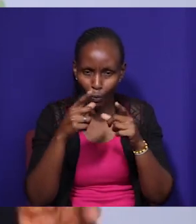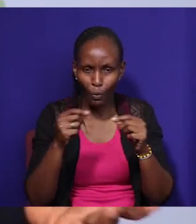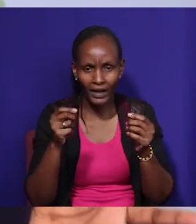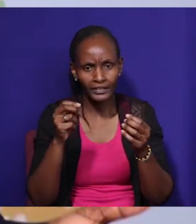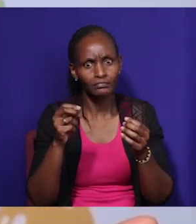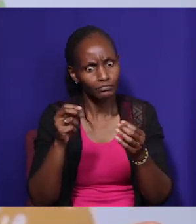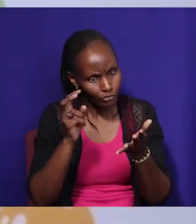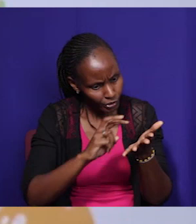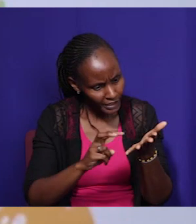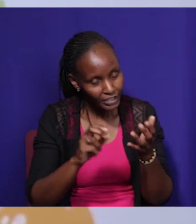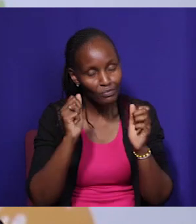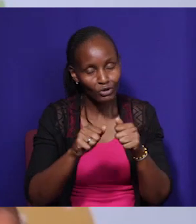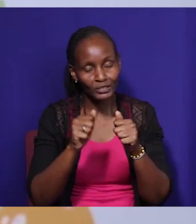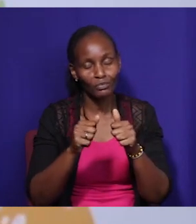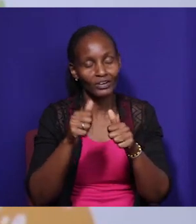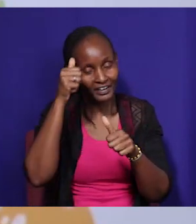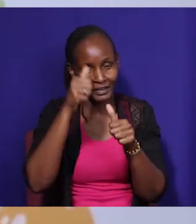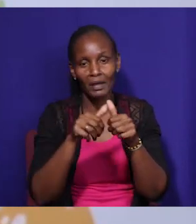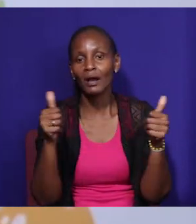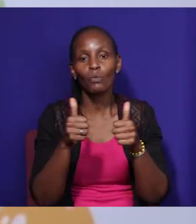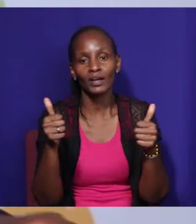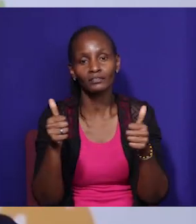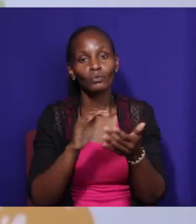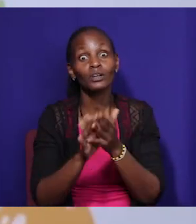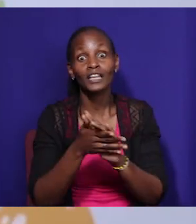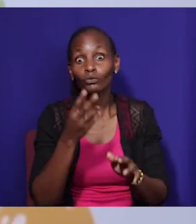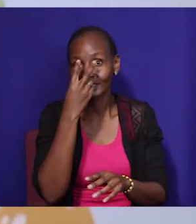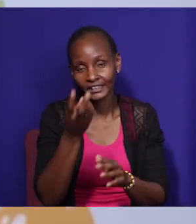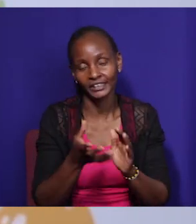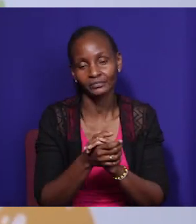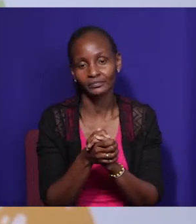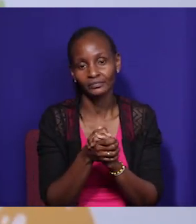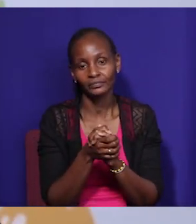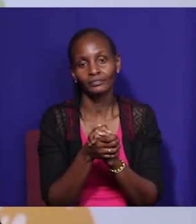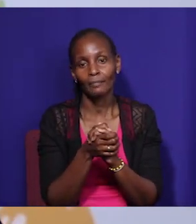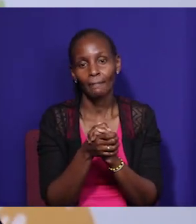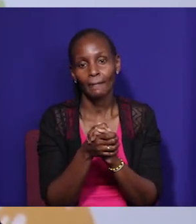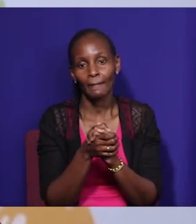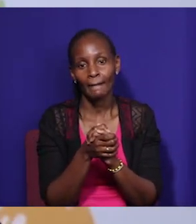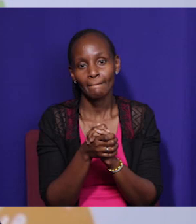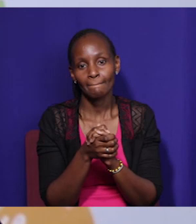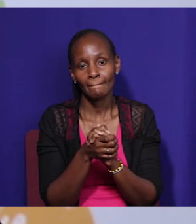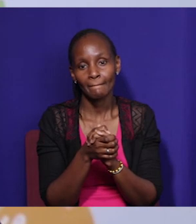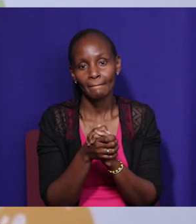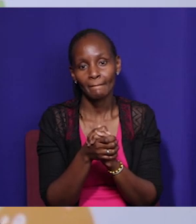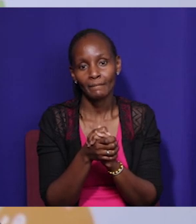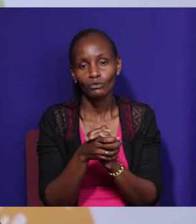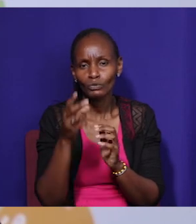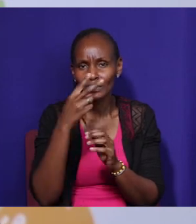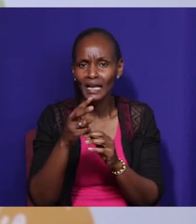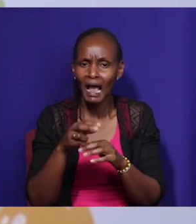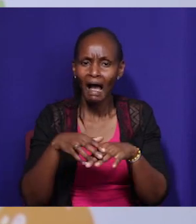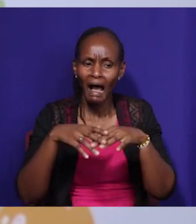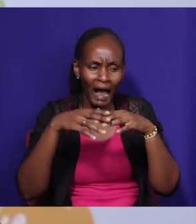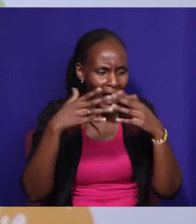you'll be able to remember it, even without seeing it then. Can you see how something that looked